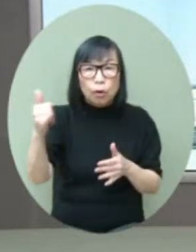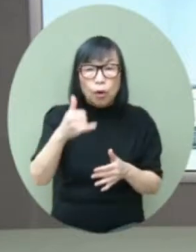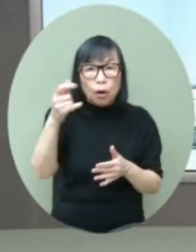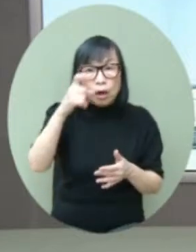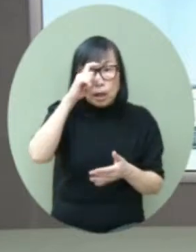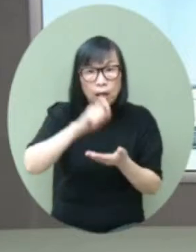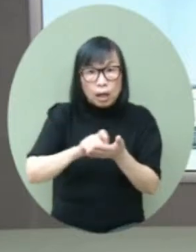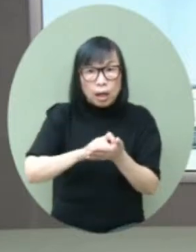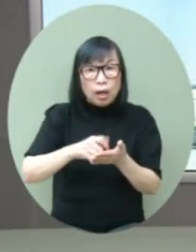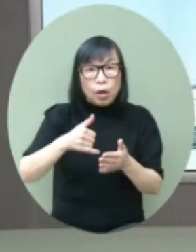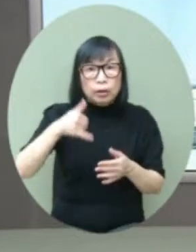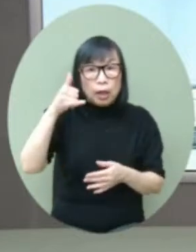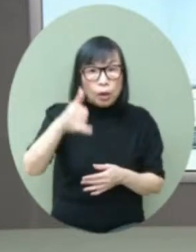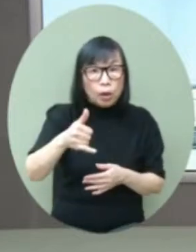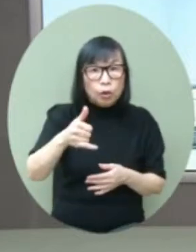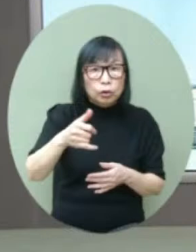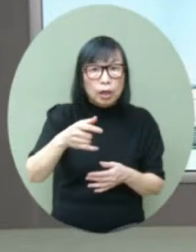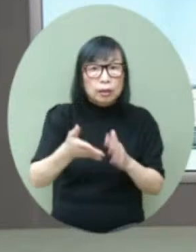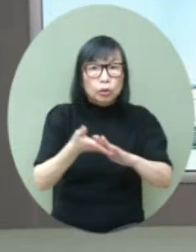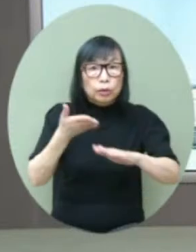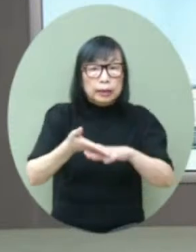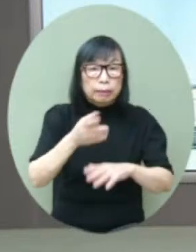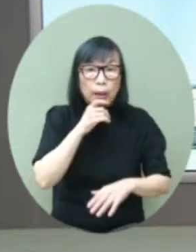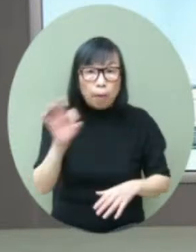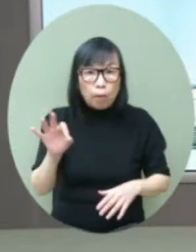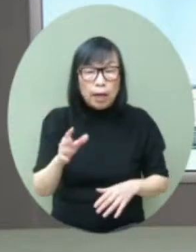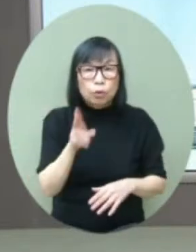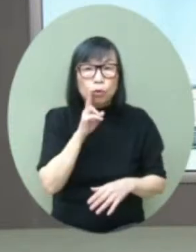app, what was the time of the